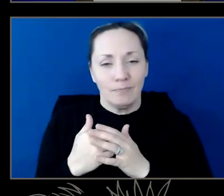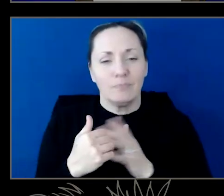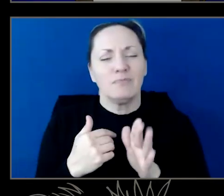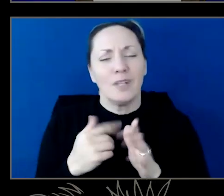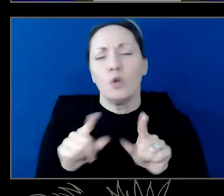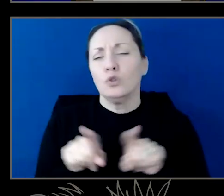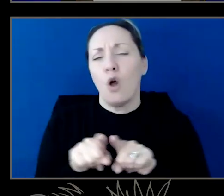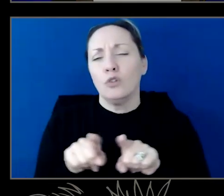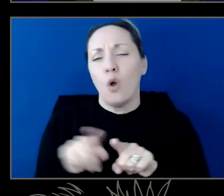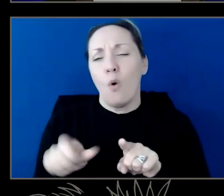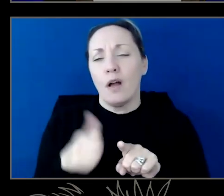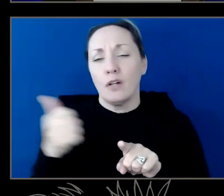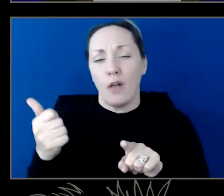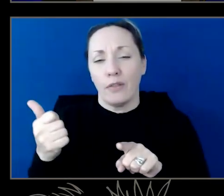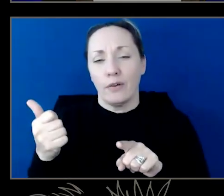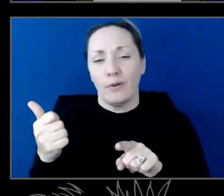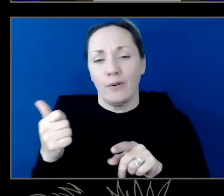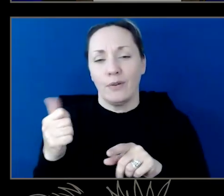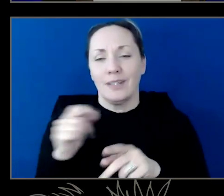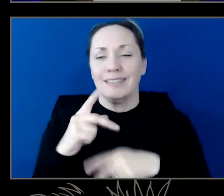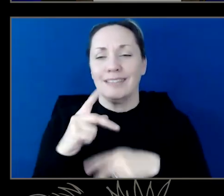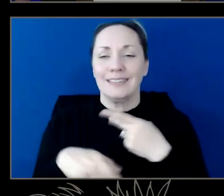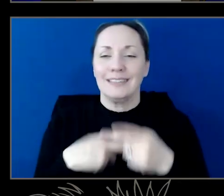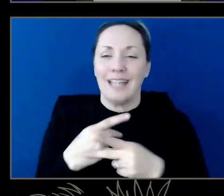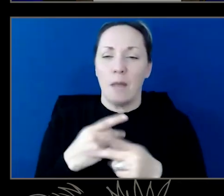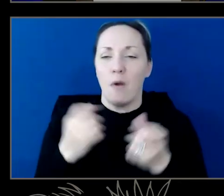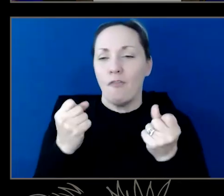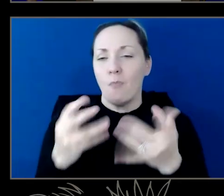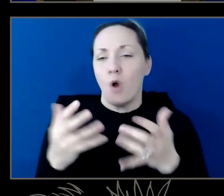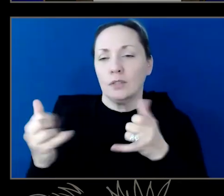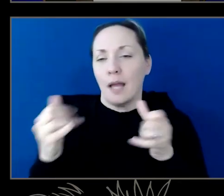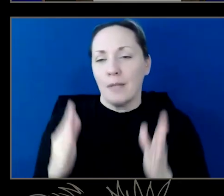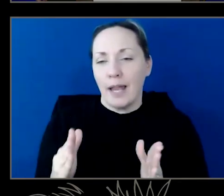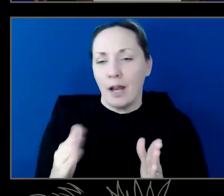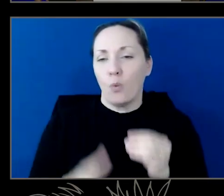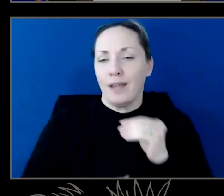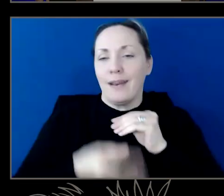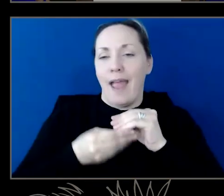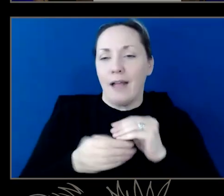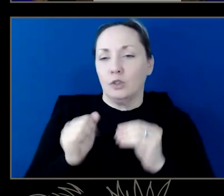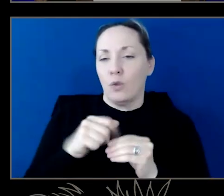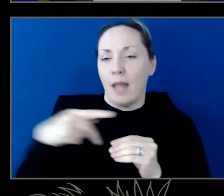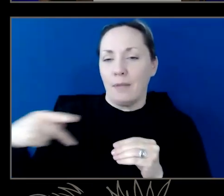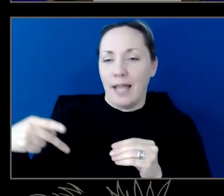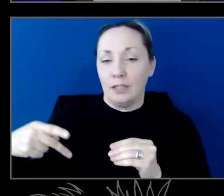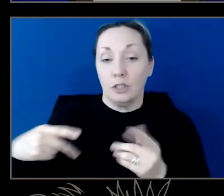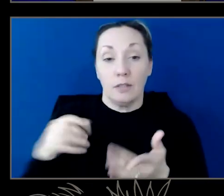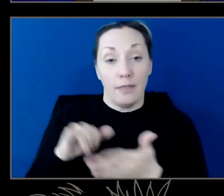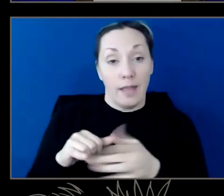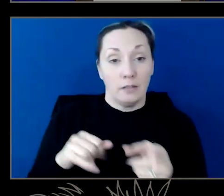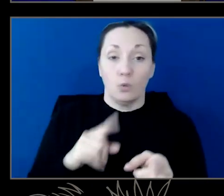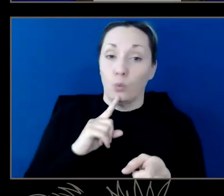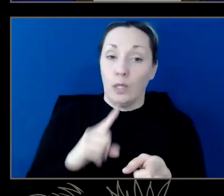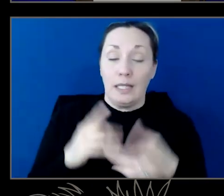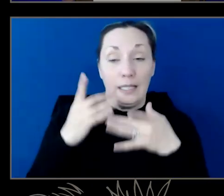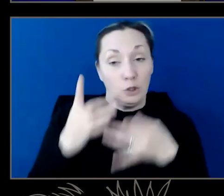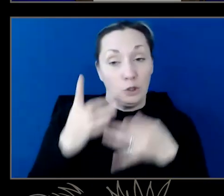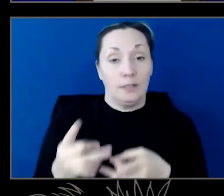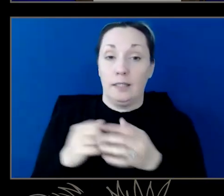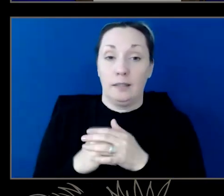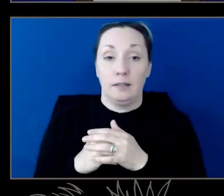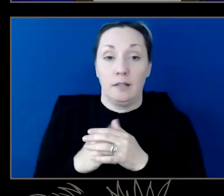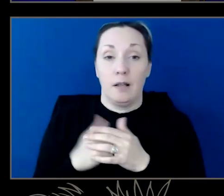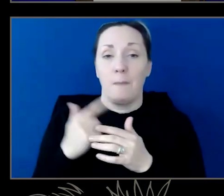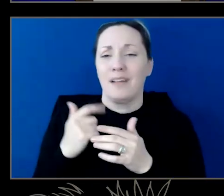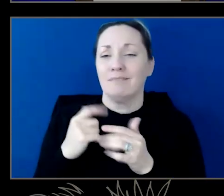there's also another type of multiplayer that we can add to our applications. And this one is really interesting